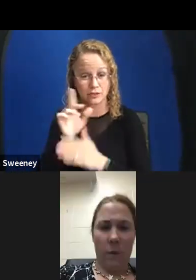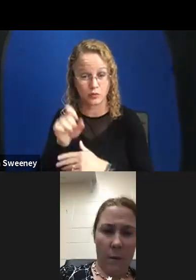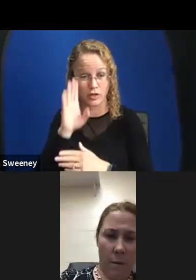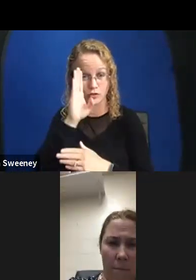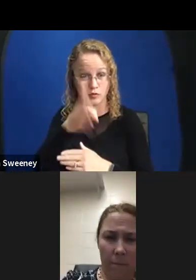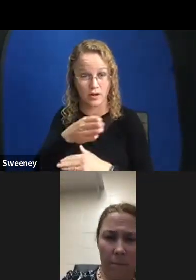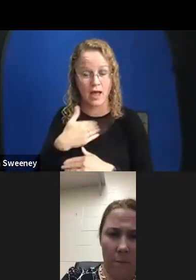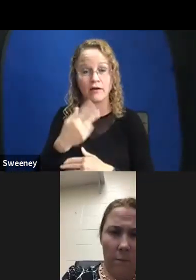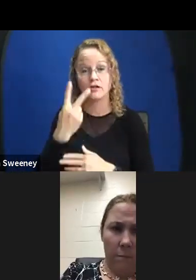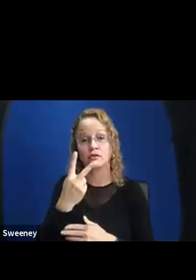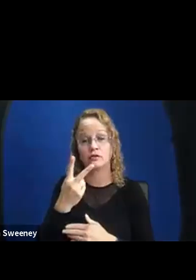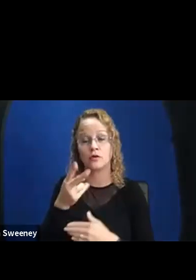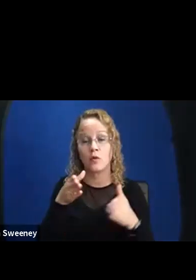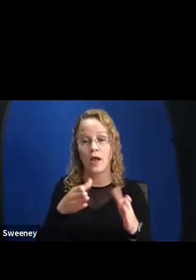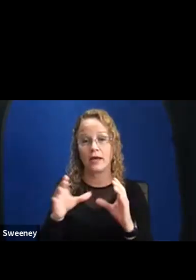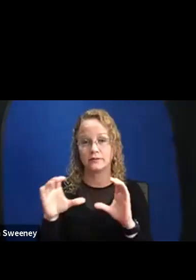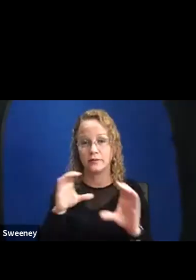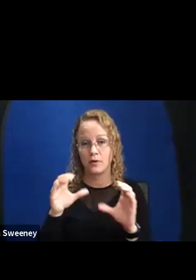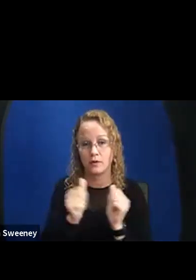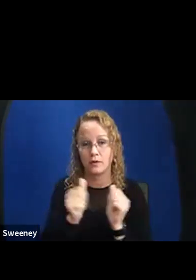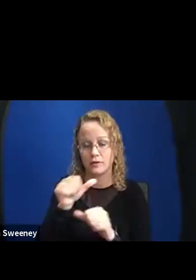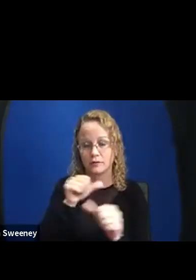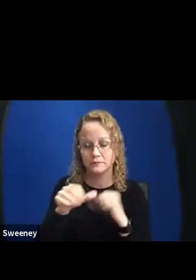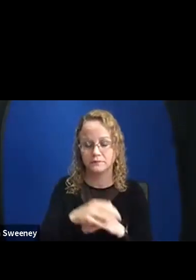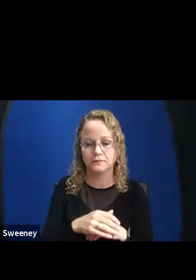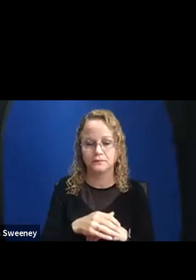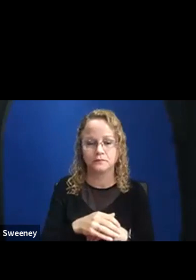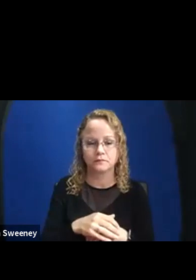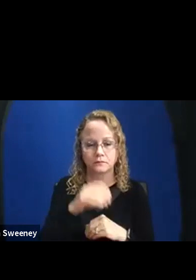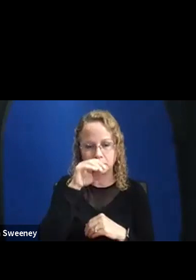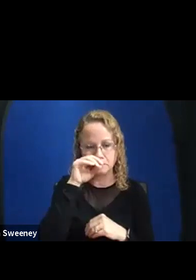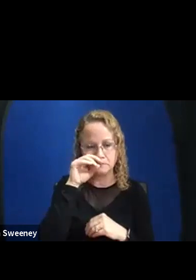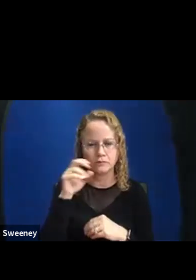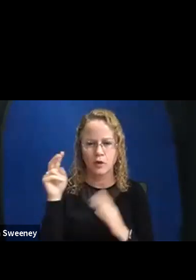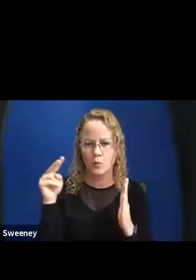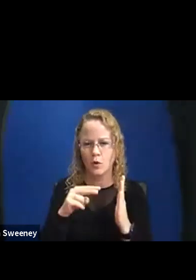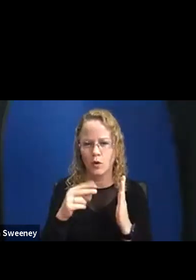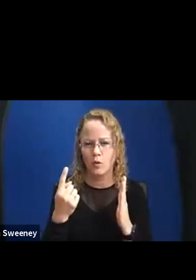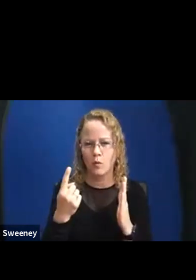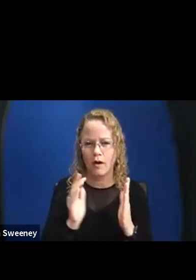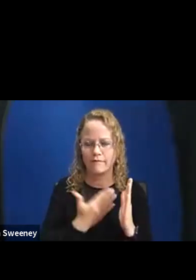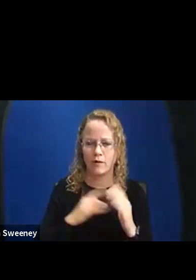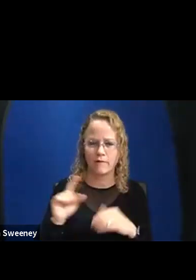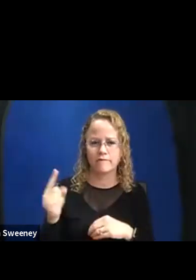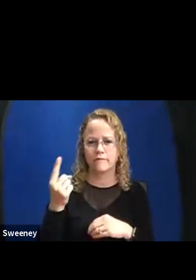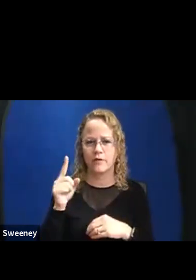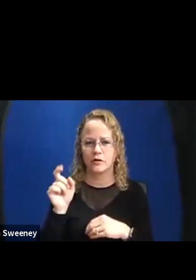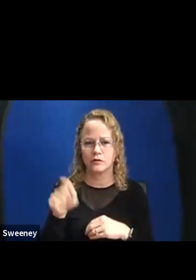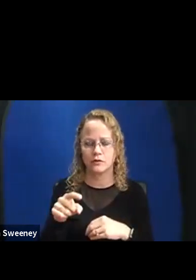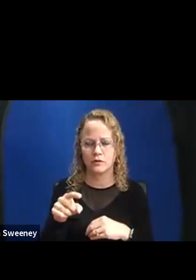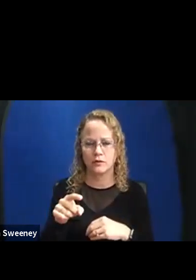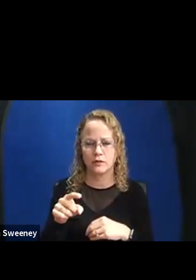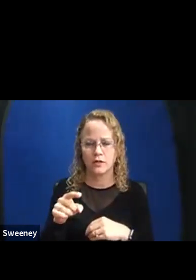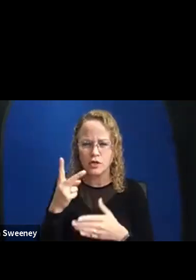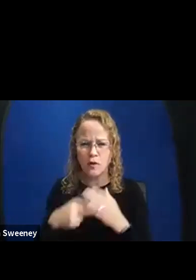2 ways to interact with everyone, okay? Alrighty, so we're going to take a look at one of our first questions. You guys